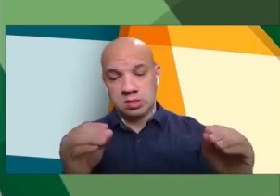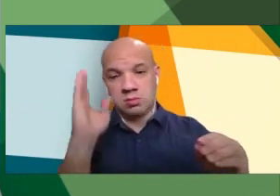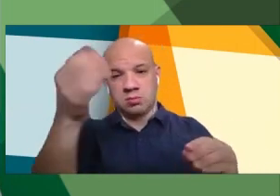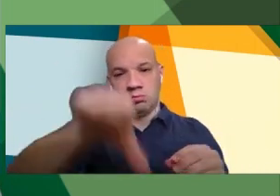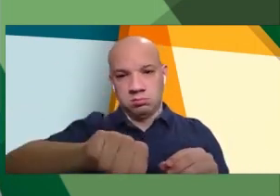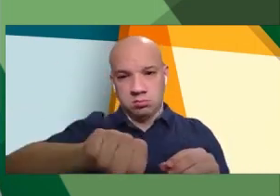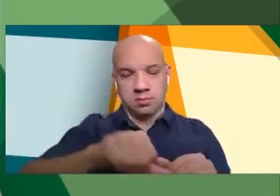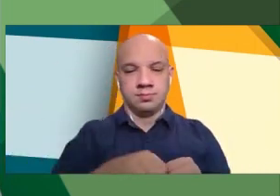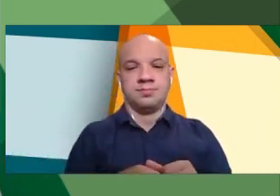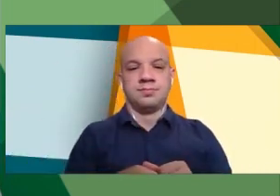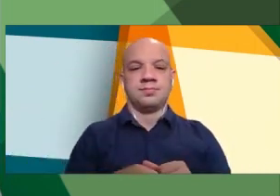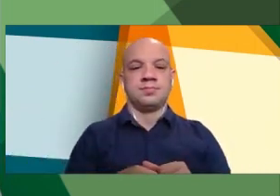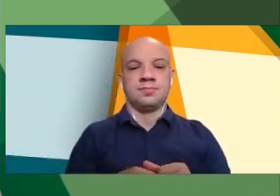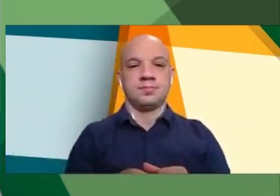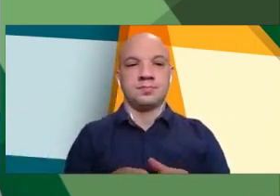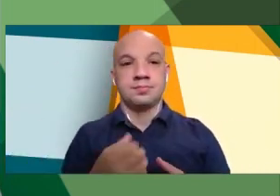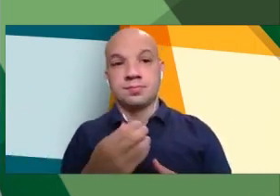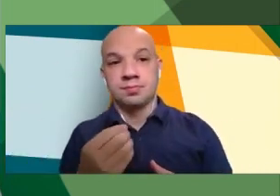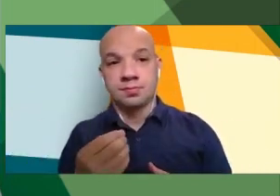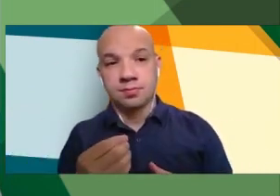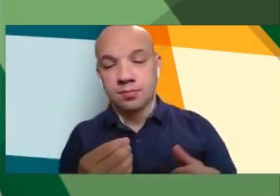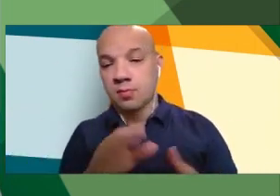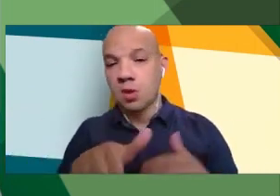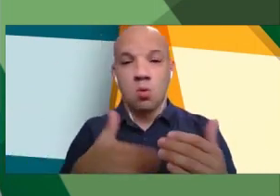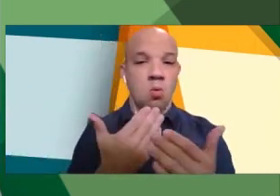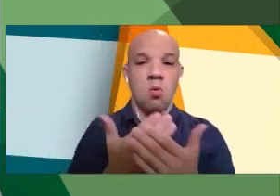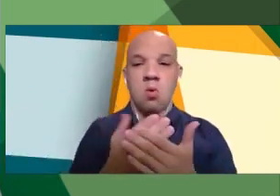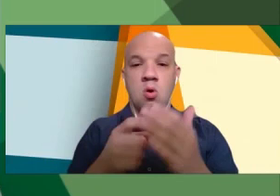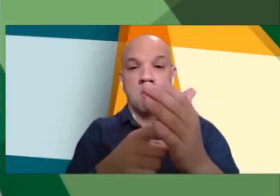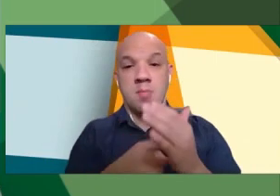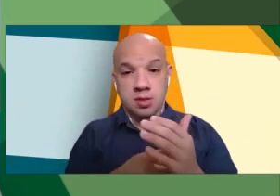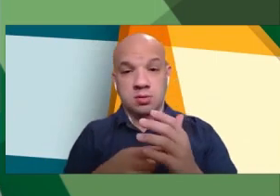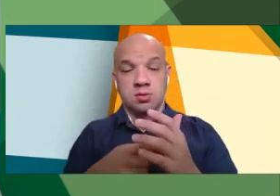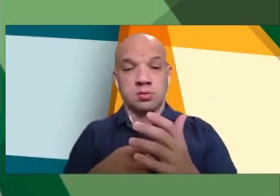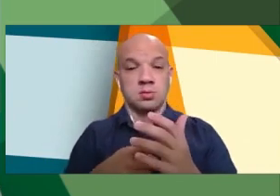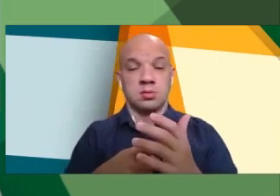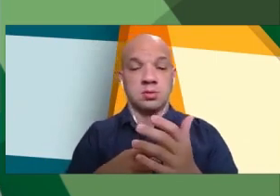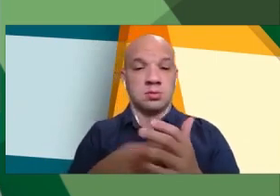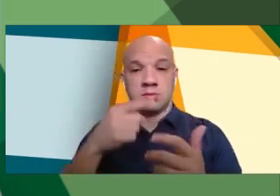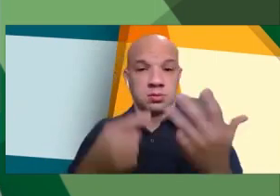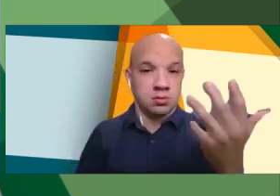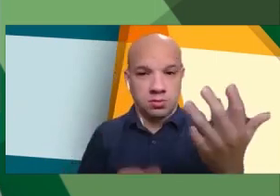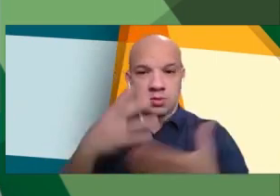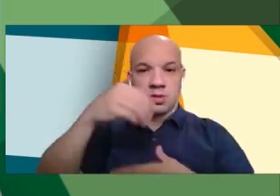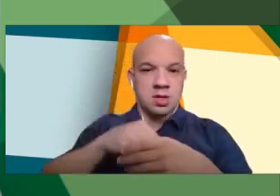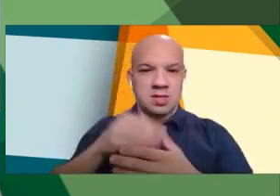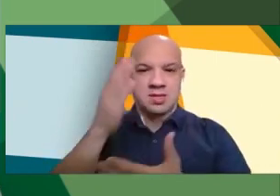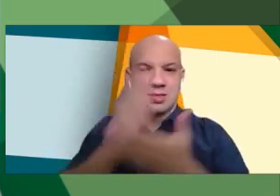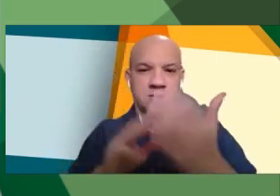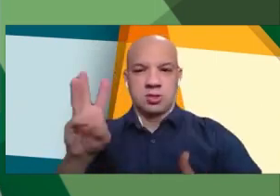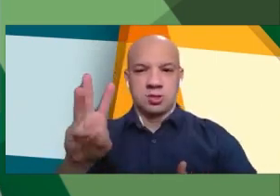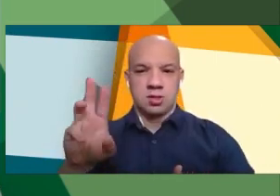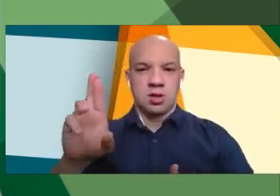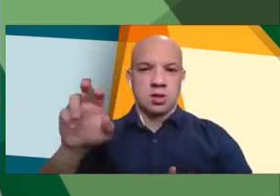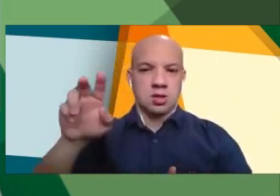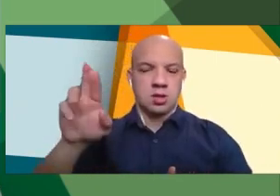of the proposer. And all mandatory requirements are included in Section 6 of the RFP,